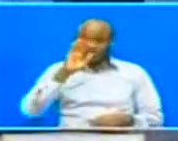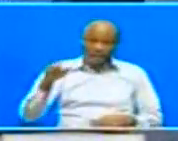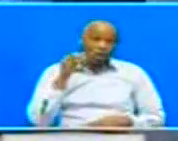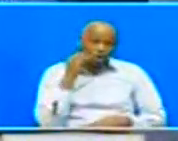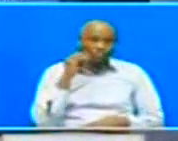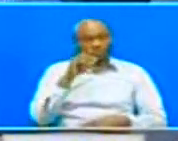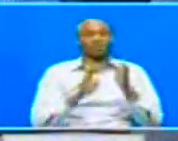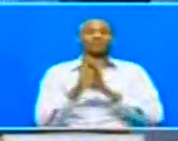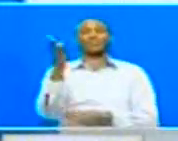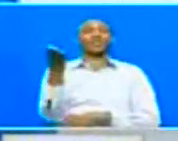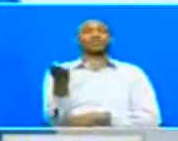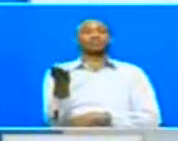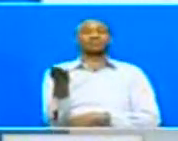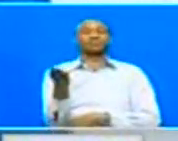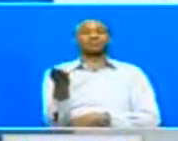be productive in their countries. But so